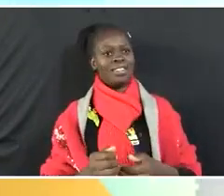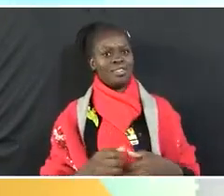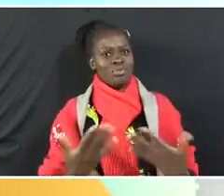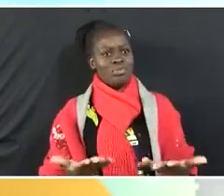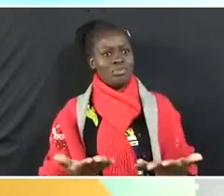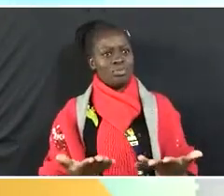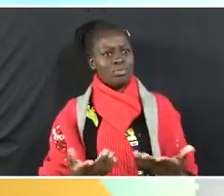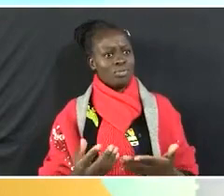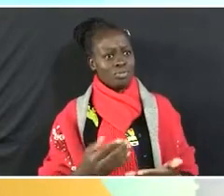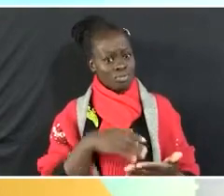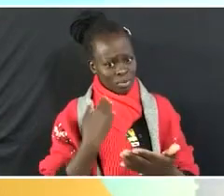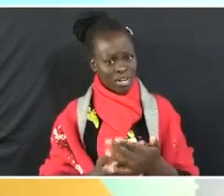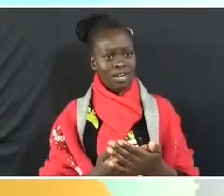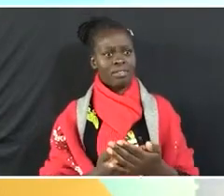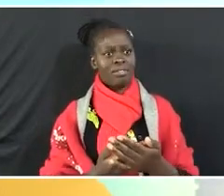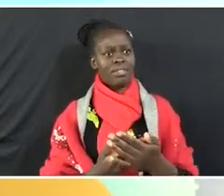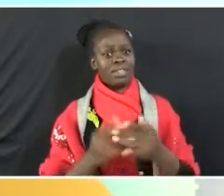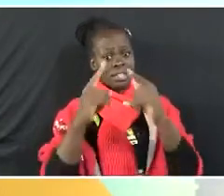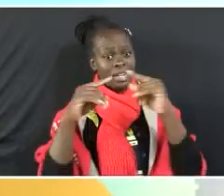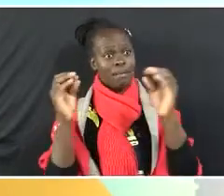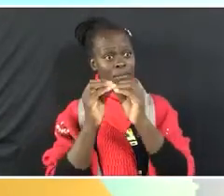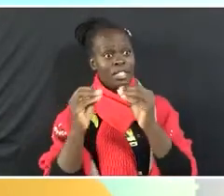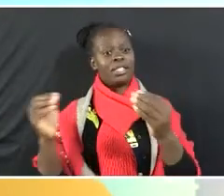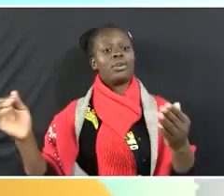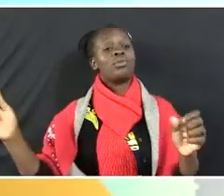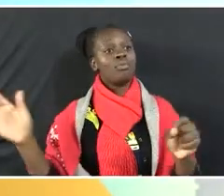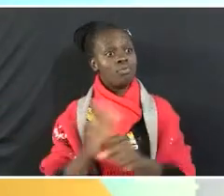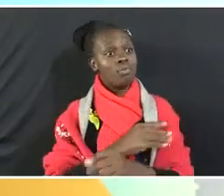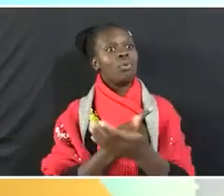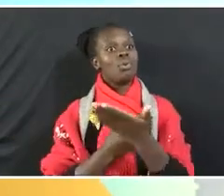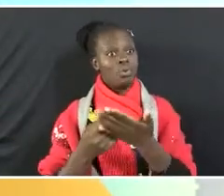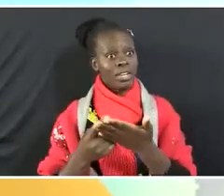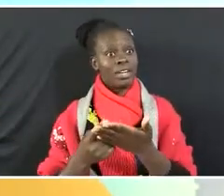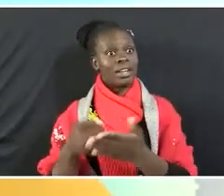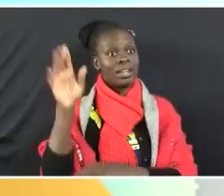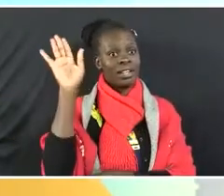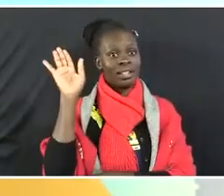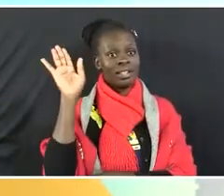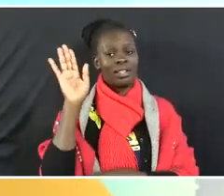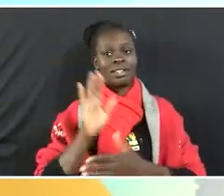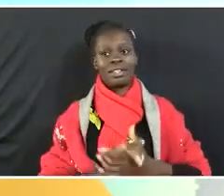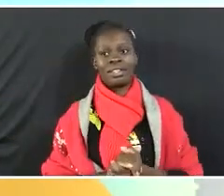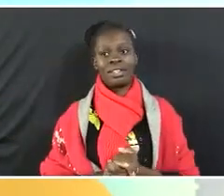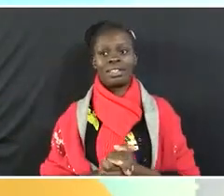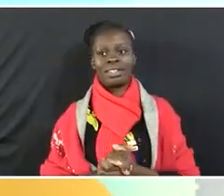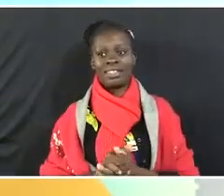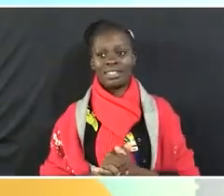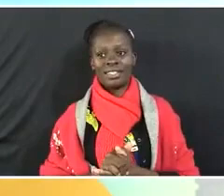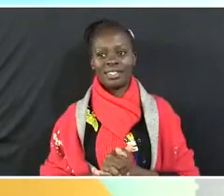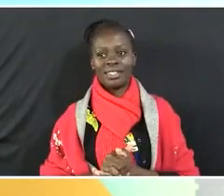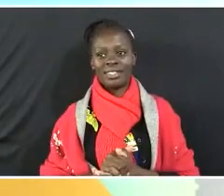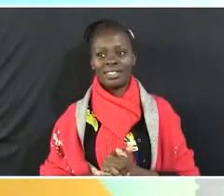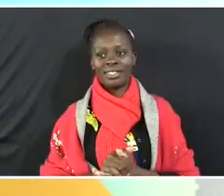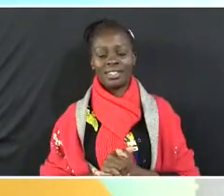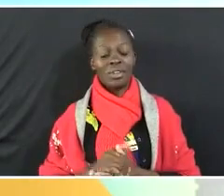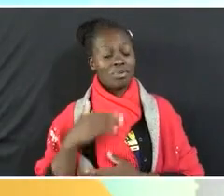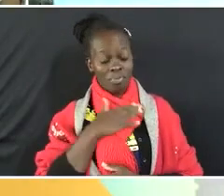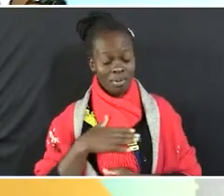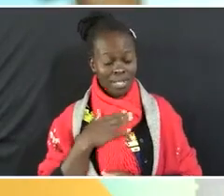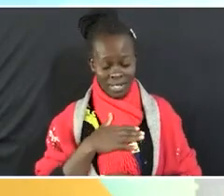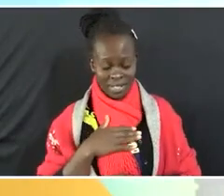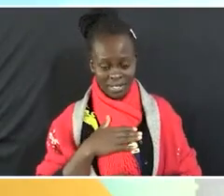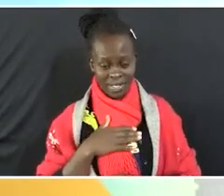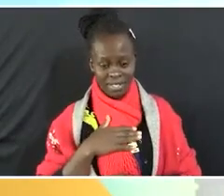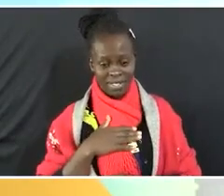Hey, God is watching. Put up your hand. Those whose hands are down, why are you not attending all the days? And please, Newlife